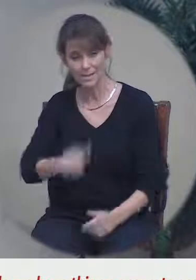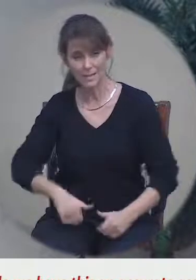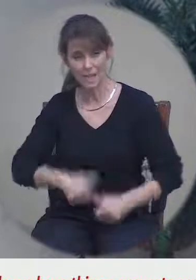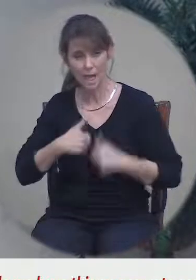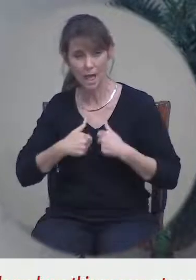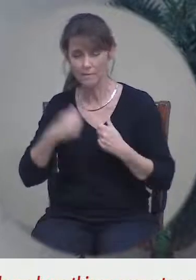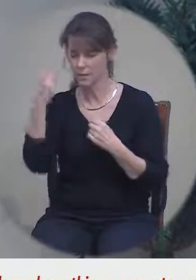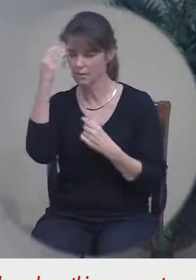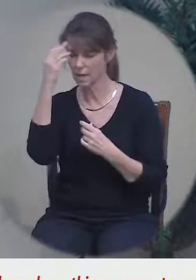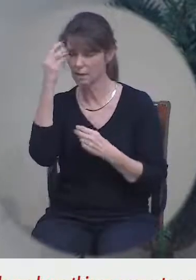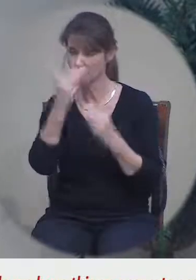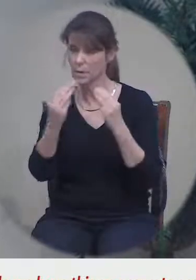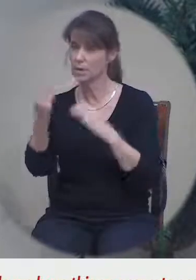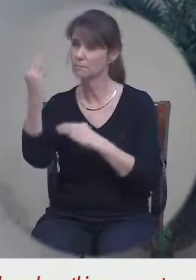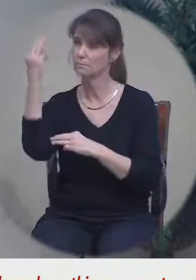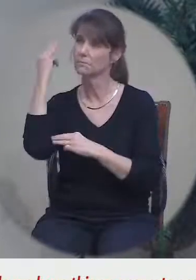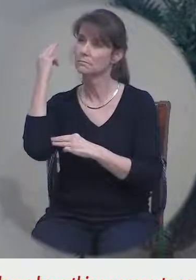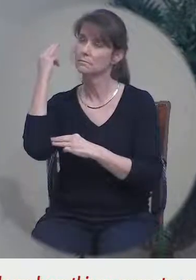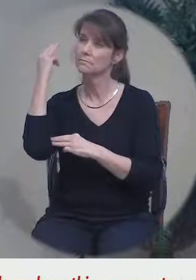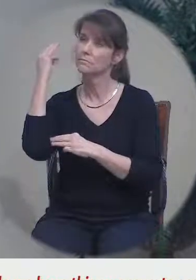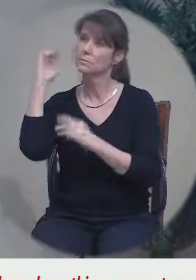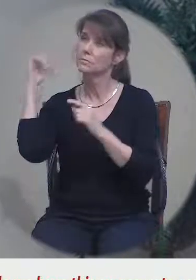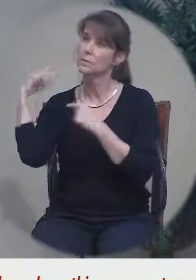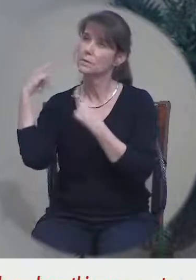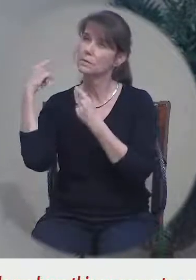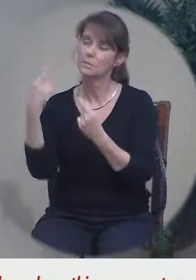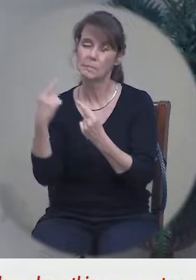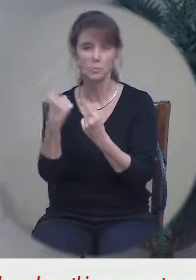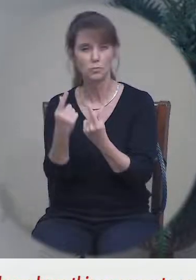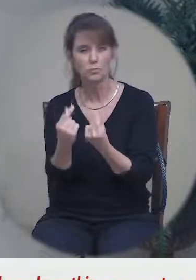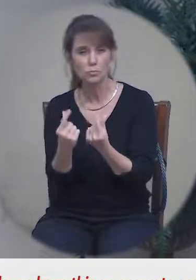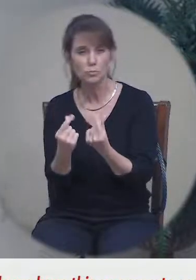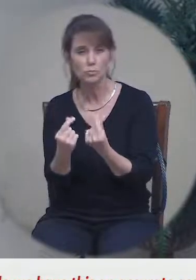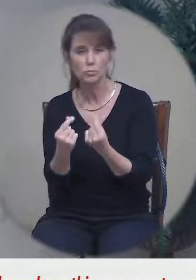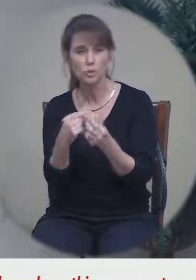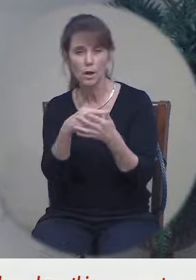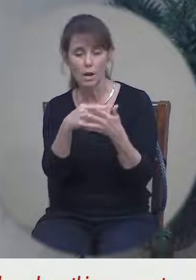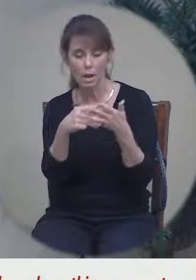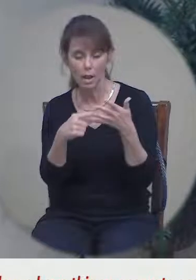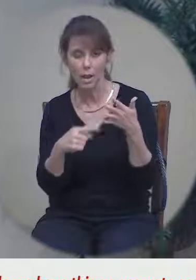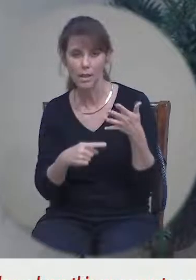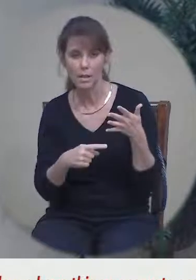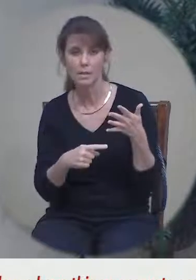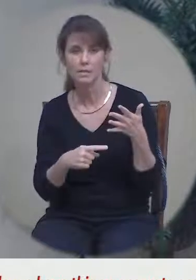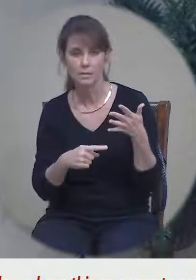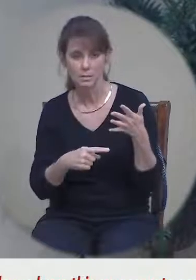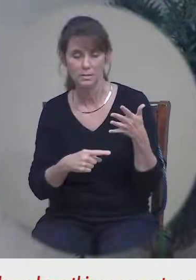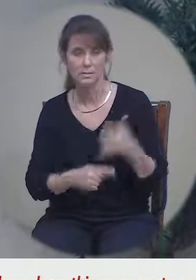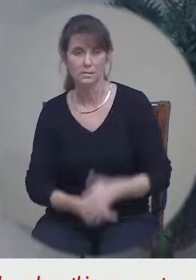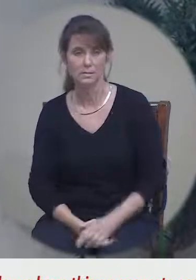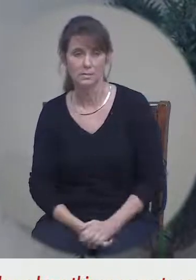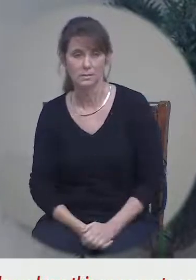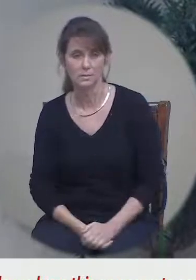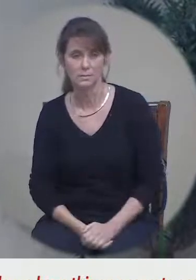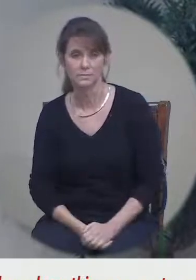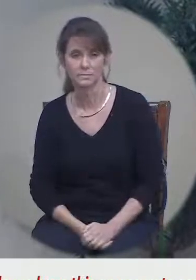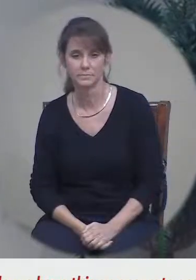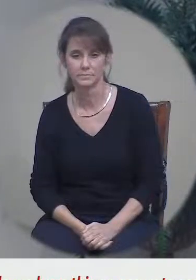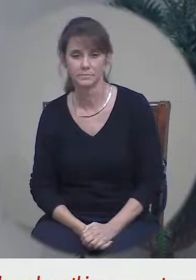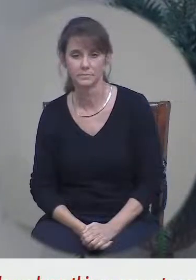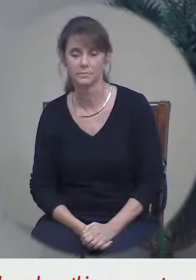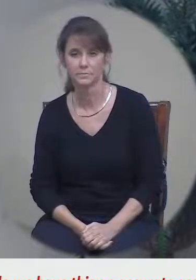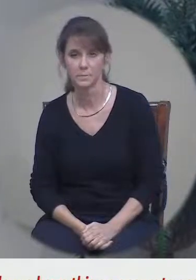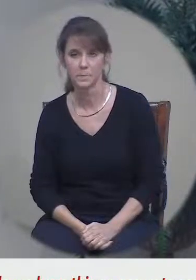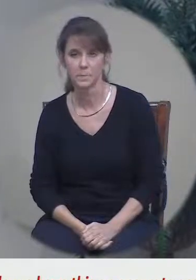and in somewhat of a defensive mechanism, kind of justifying himself. And maybe this is somewhat exaggerated as we look at